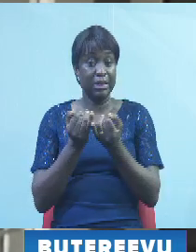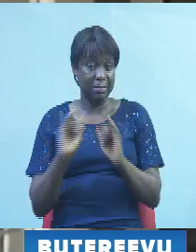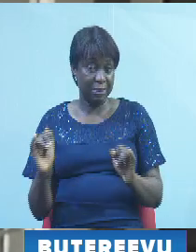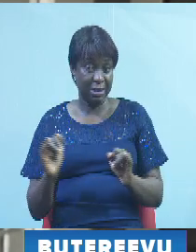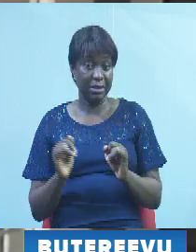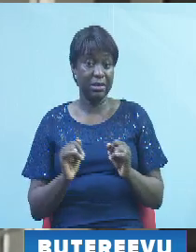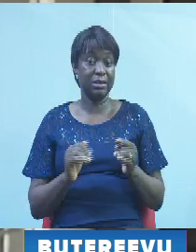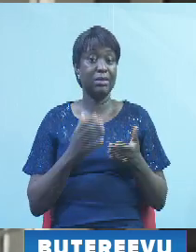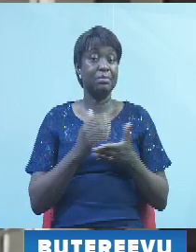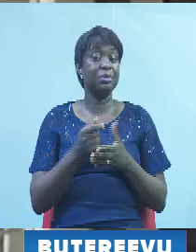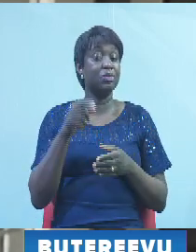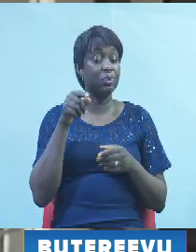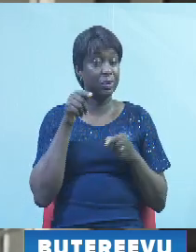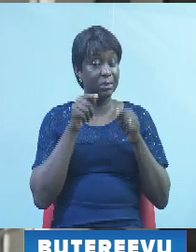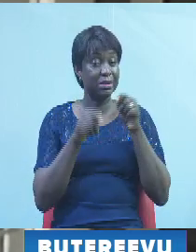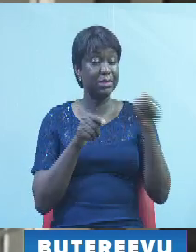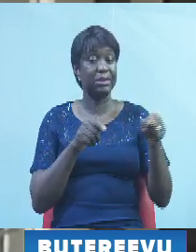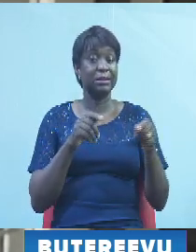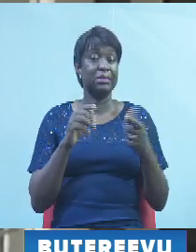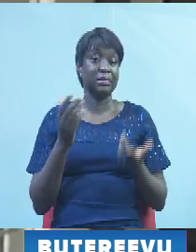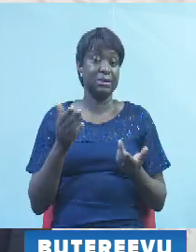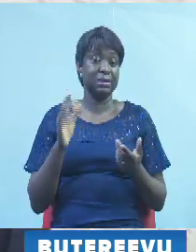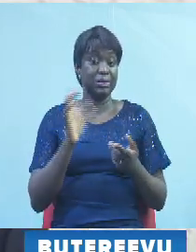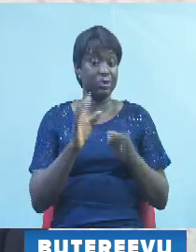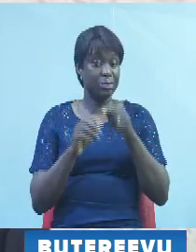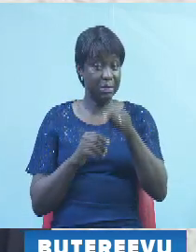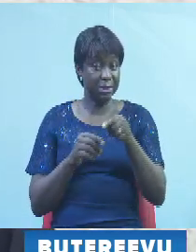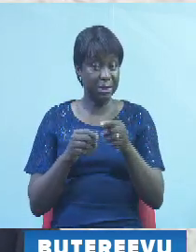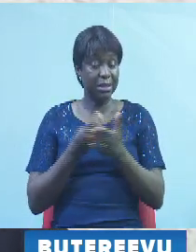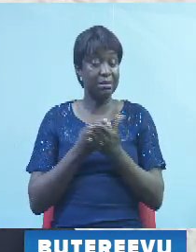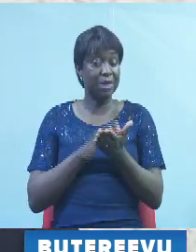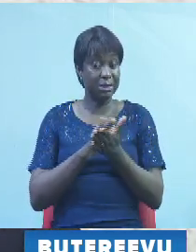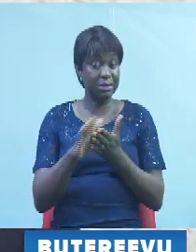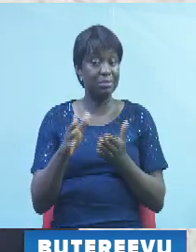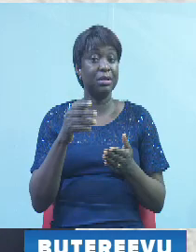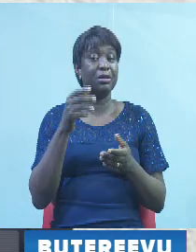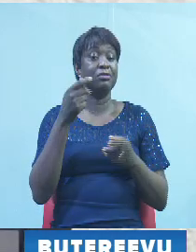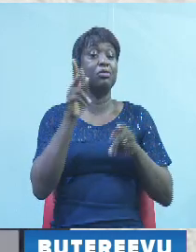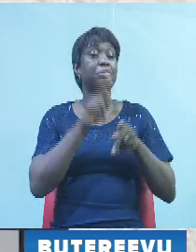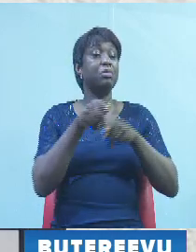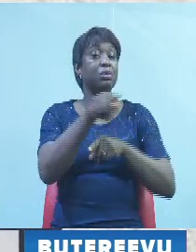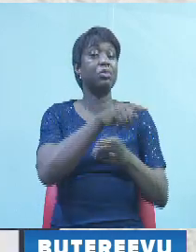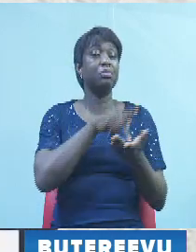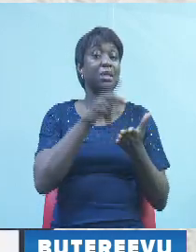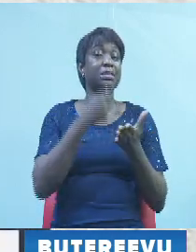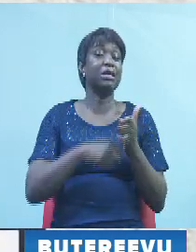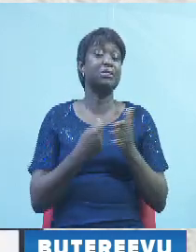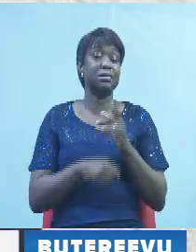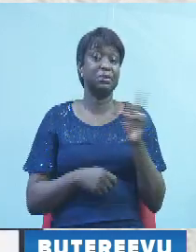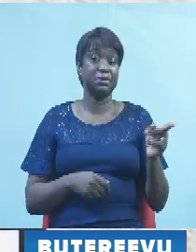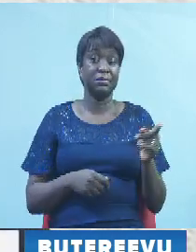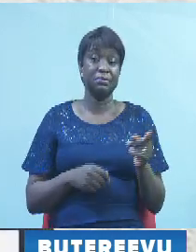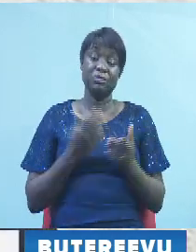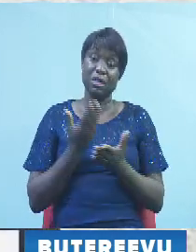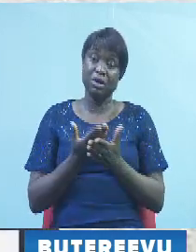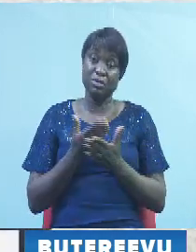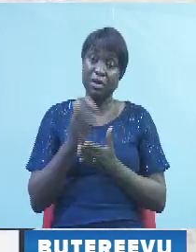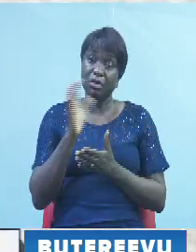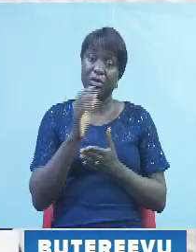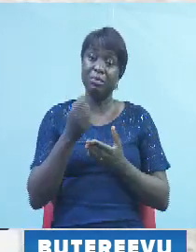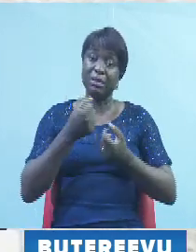baliko akakiiko kali ku ntuuyo za munnansi. N'olwekyo nsaba akakiiko kano kakole n'obwesimbu,